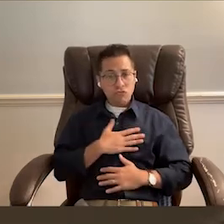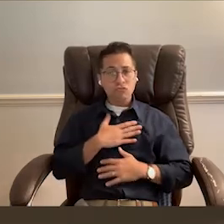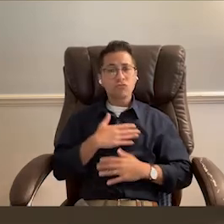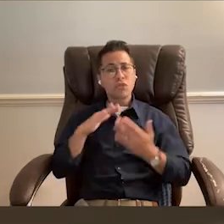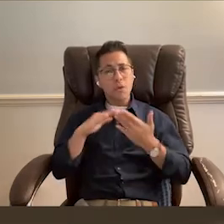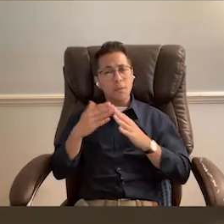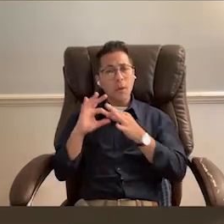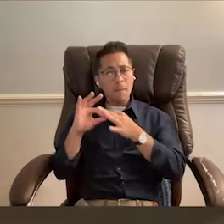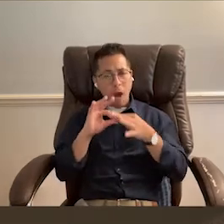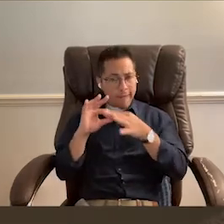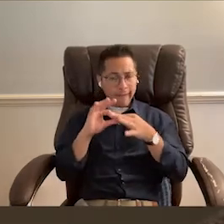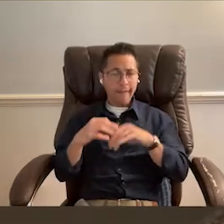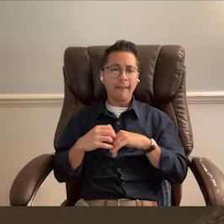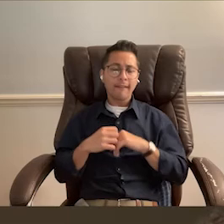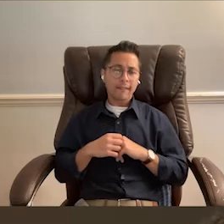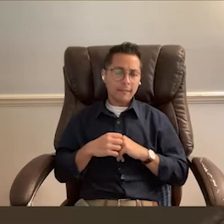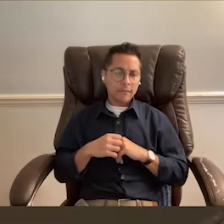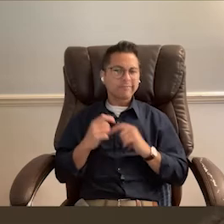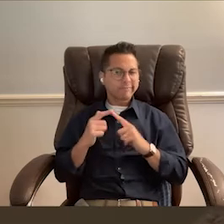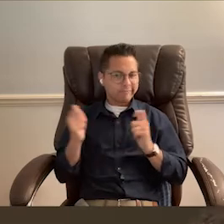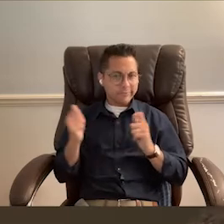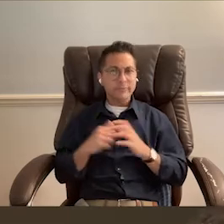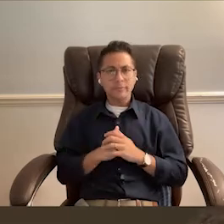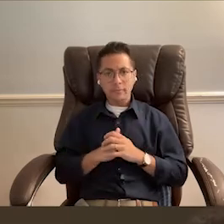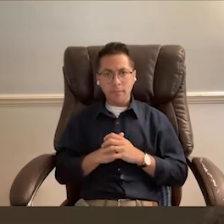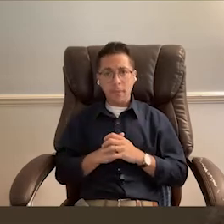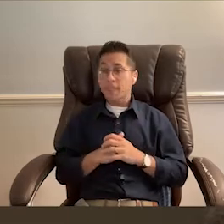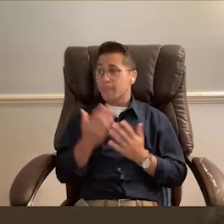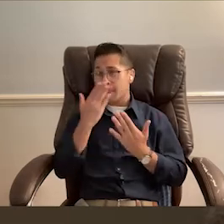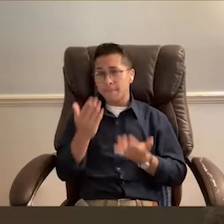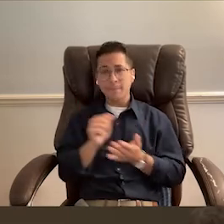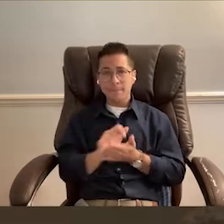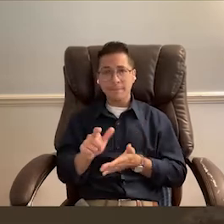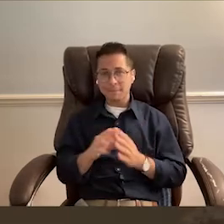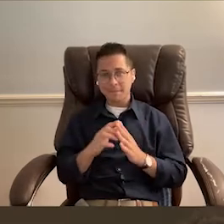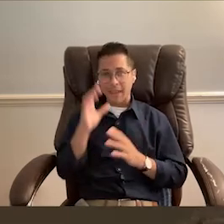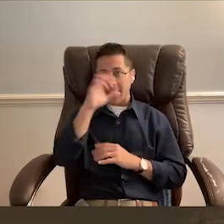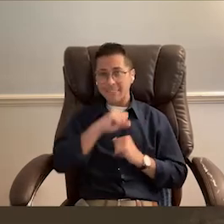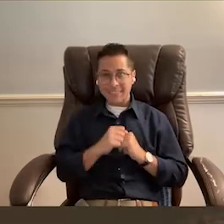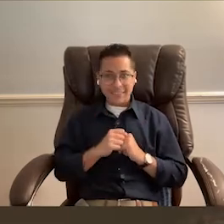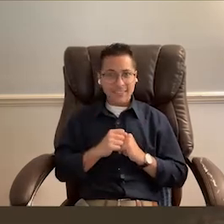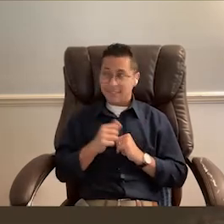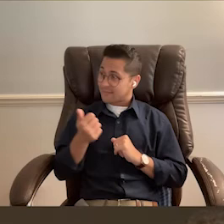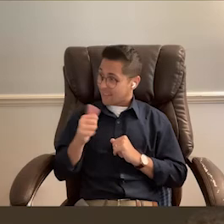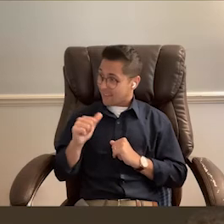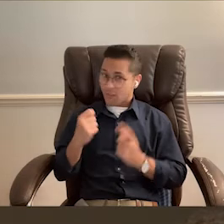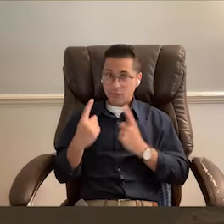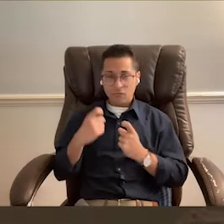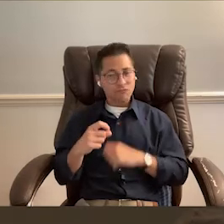availability of constructive recreation, community bonding, and feeling close to at least one adult.